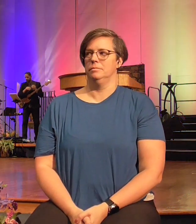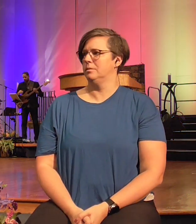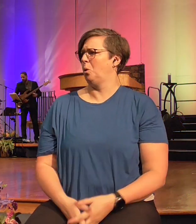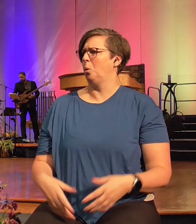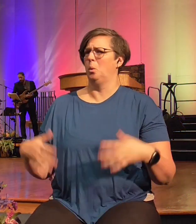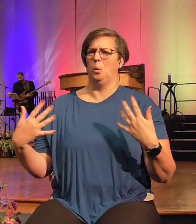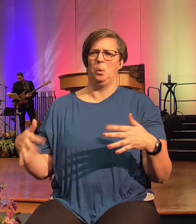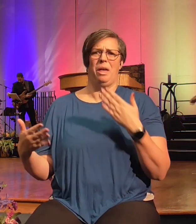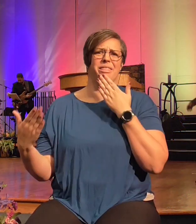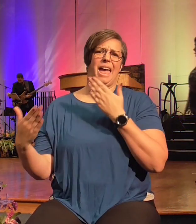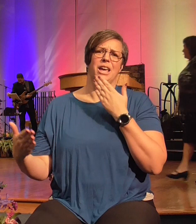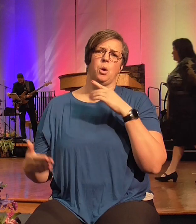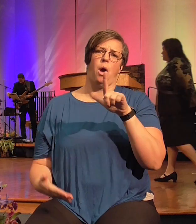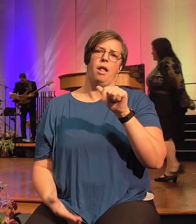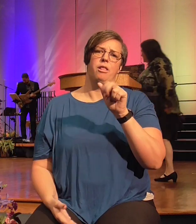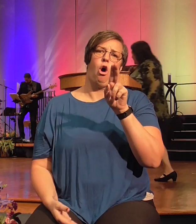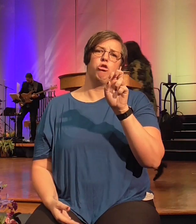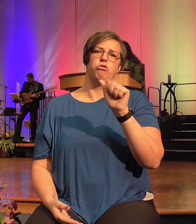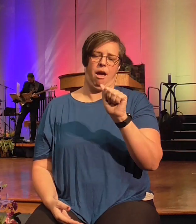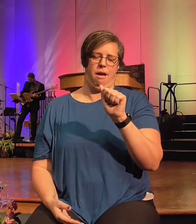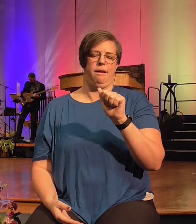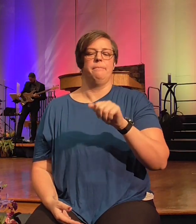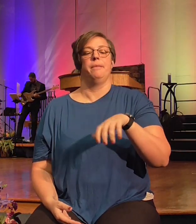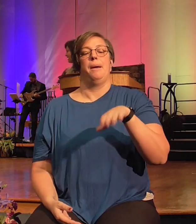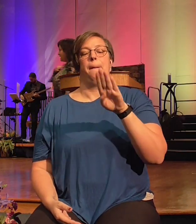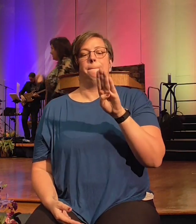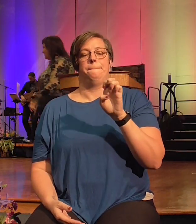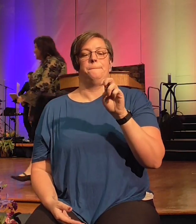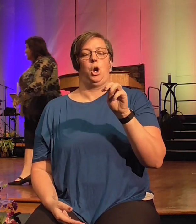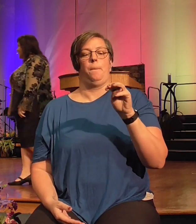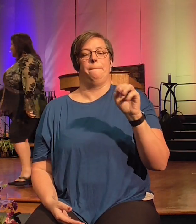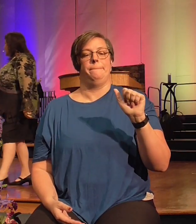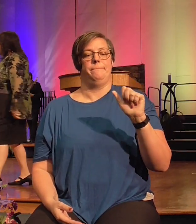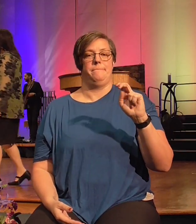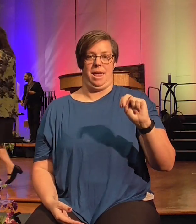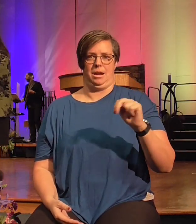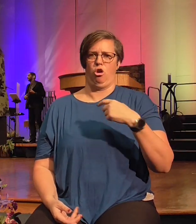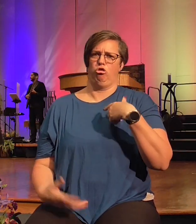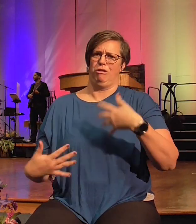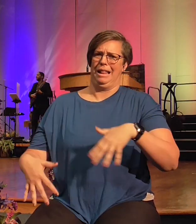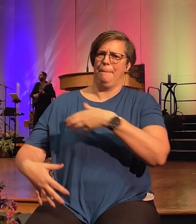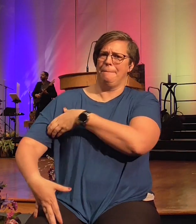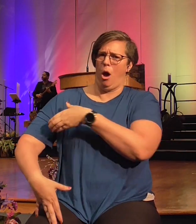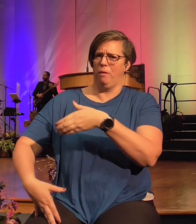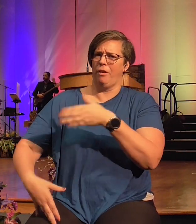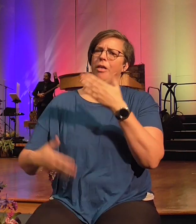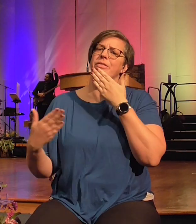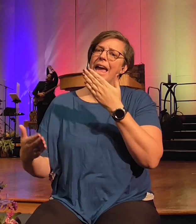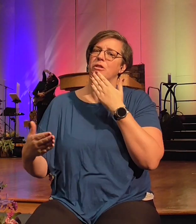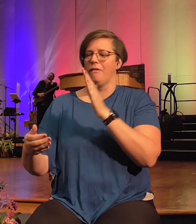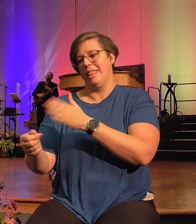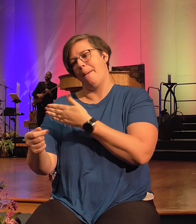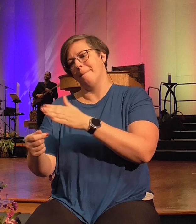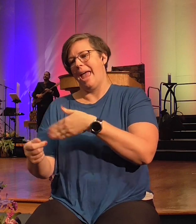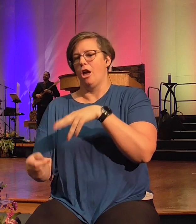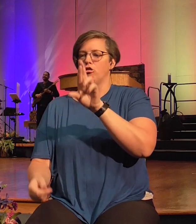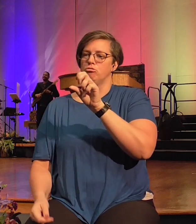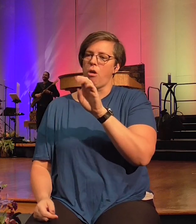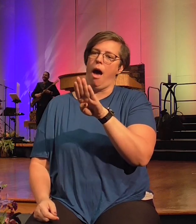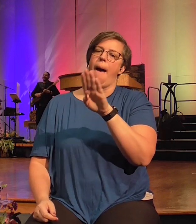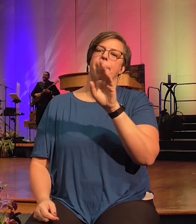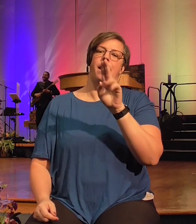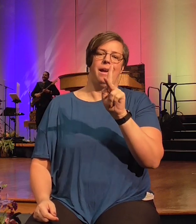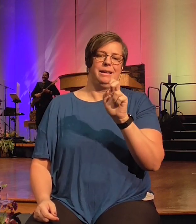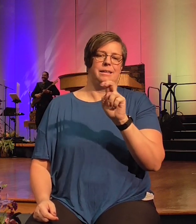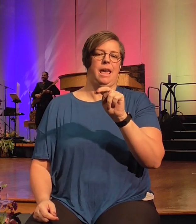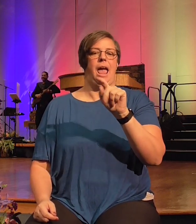Thank you, Laura Berman. Beautiful music today, so powerful. And thank you to our wonderful band, Rob and Kent and Mike and